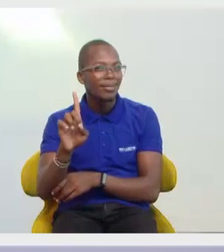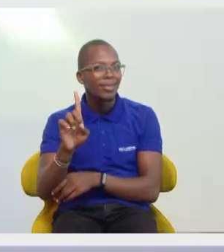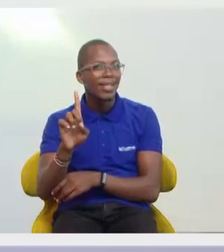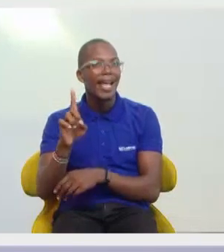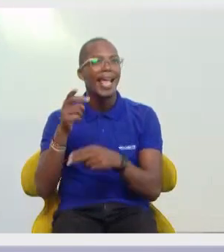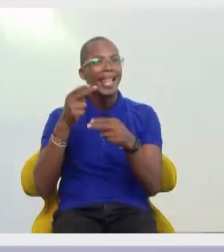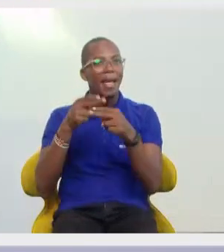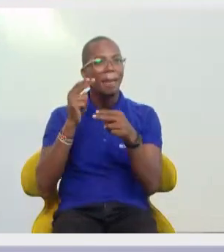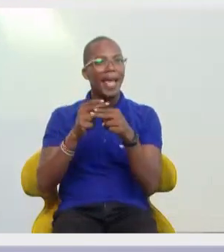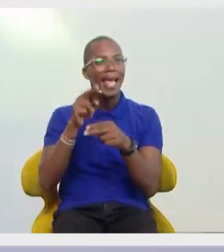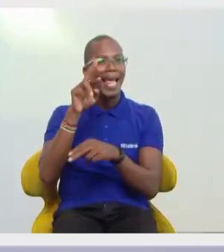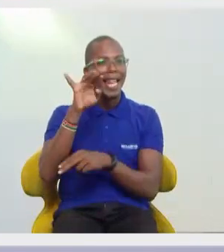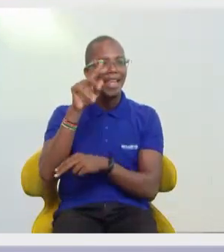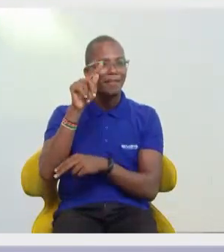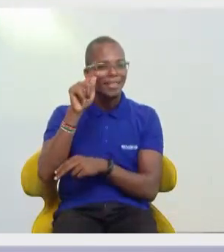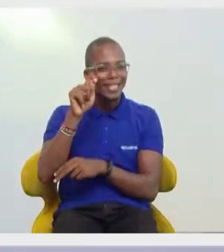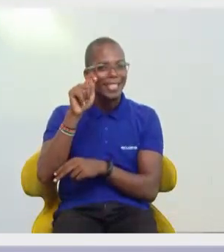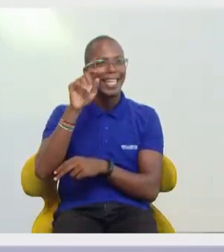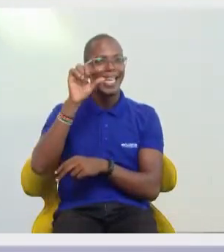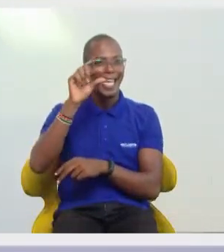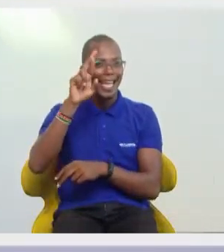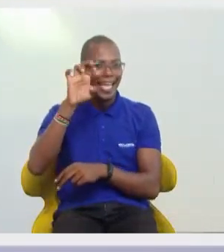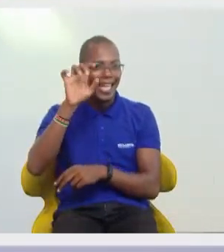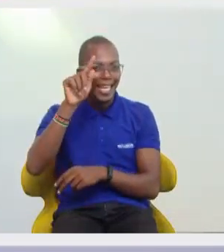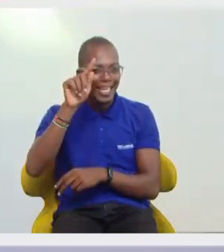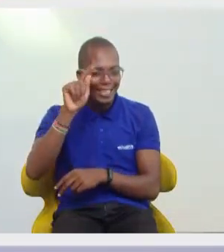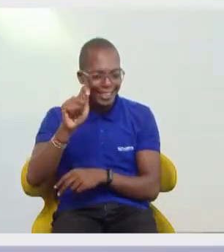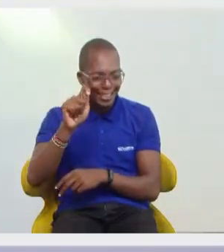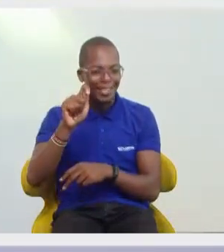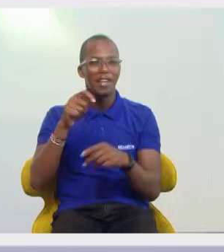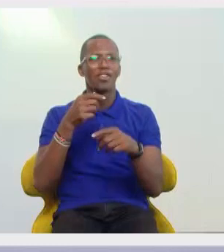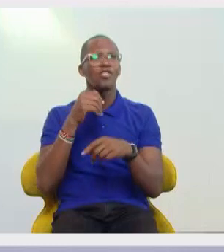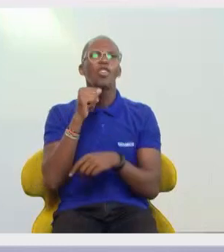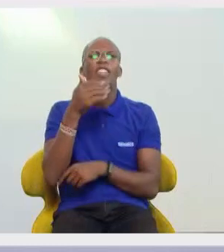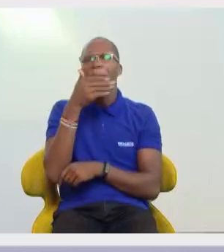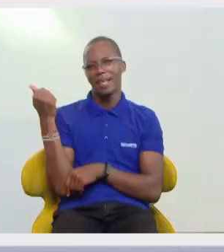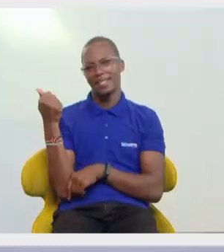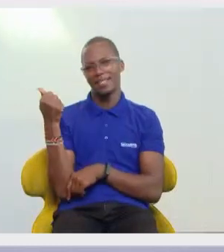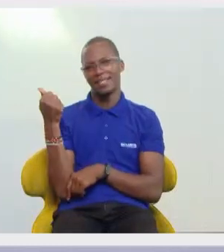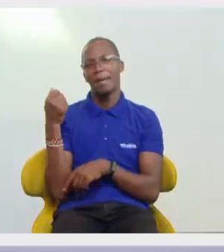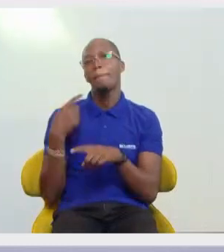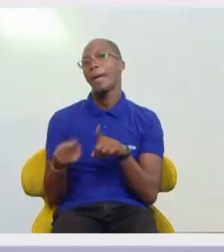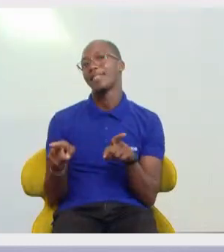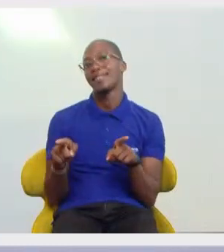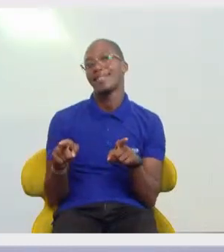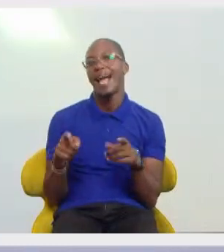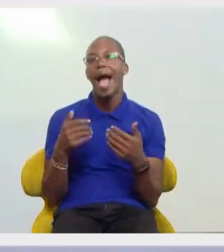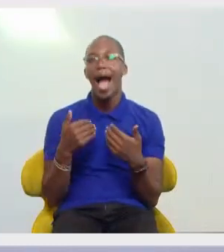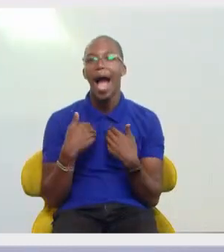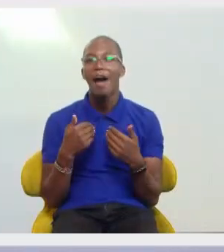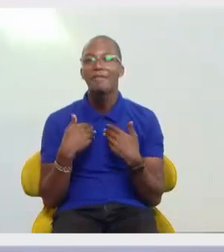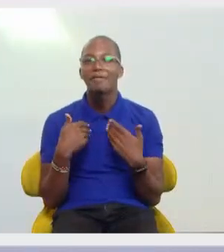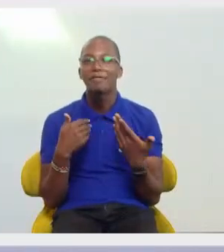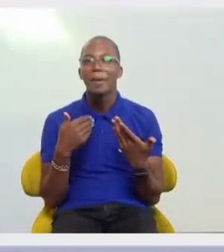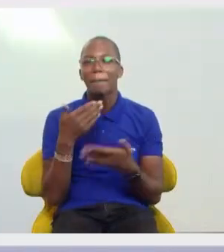Replit, though it's not the best one, but at least it has some